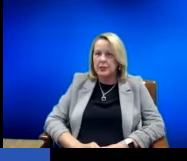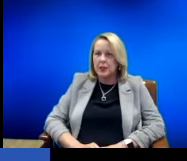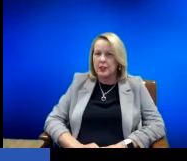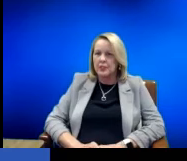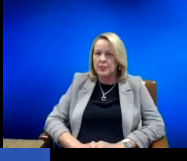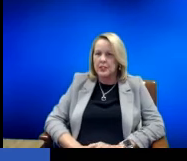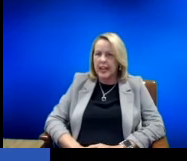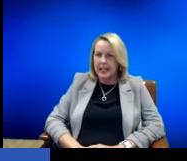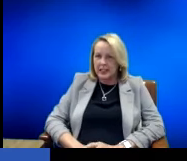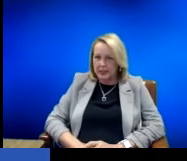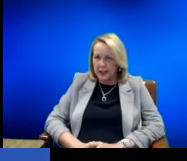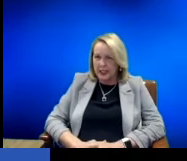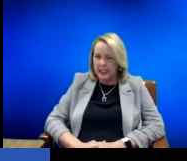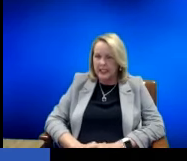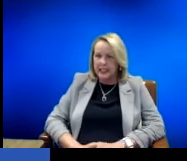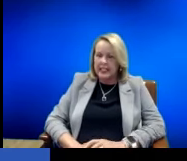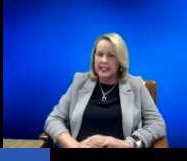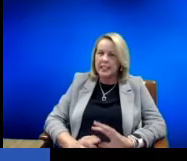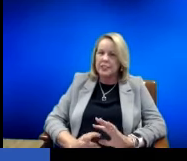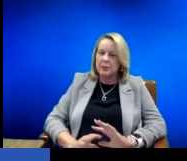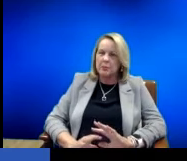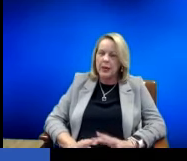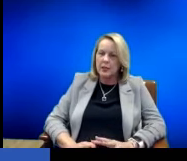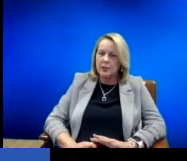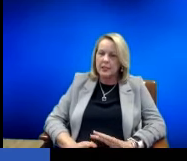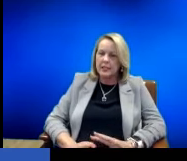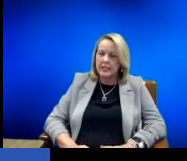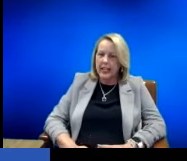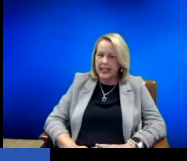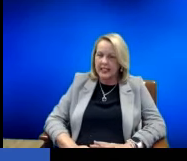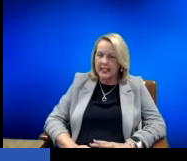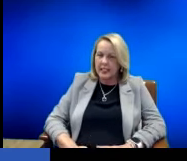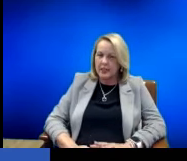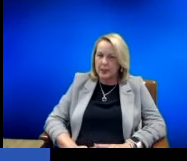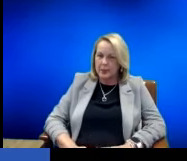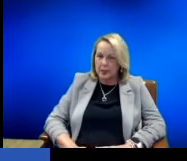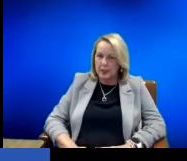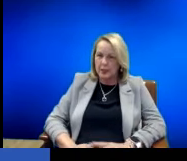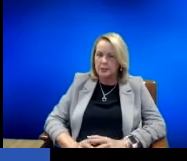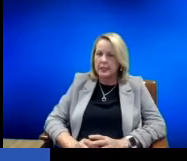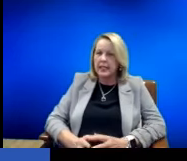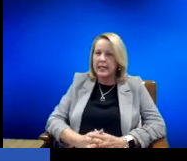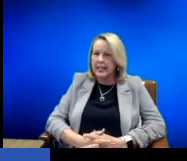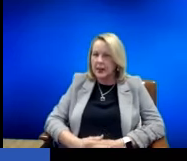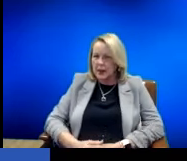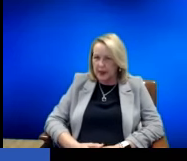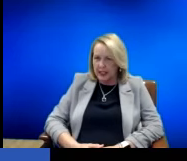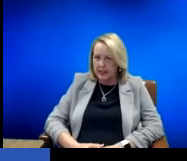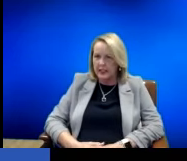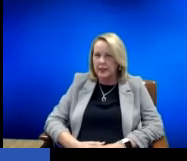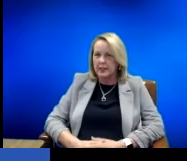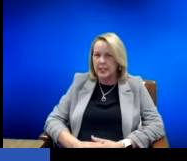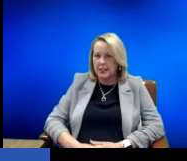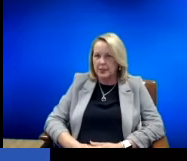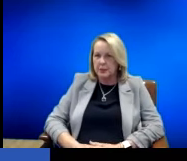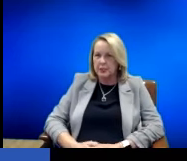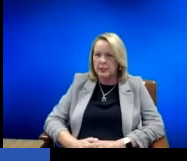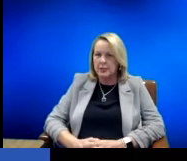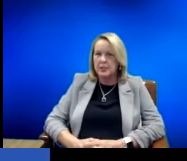the withdrawals are tax-free, and these are post-tax contributions, but any earnings on